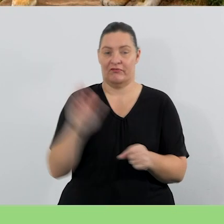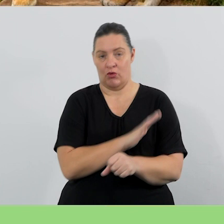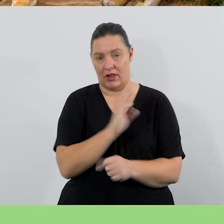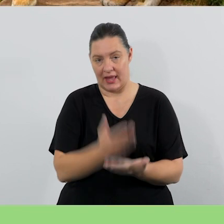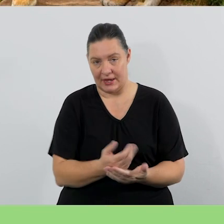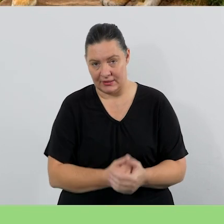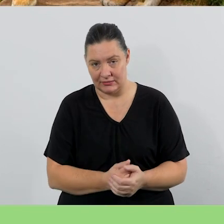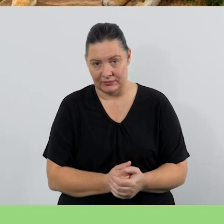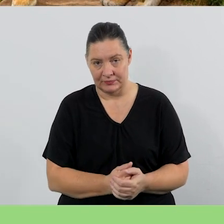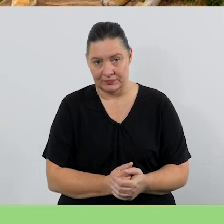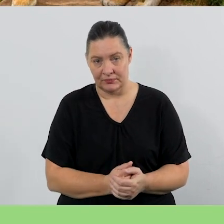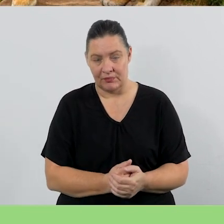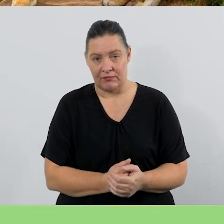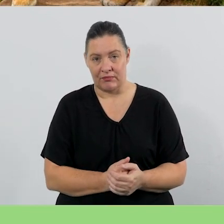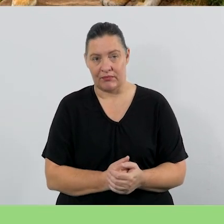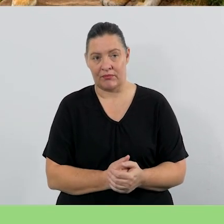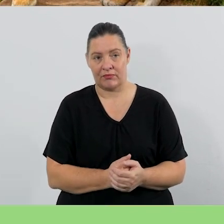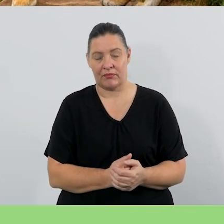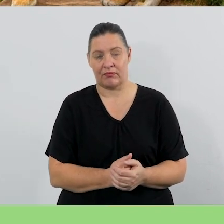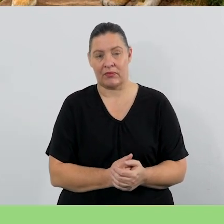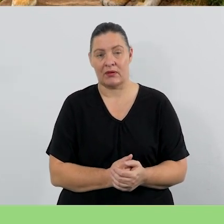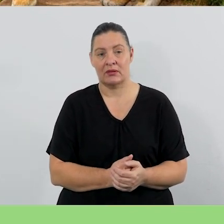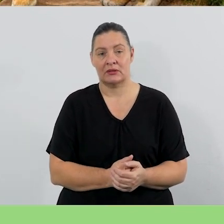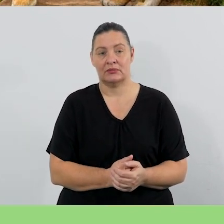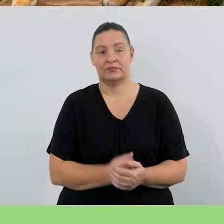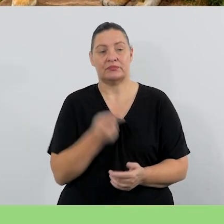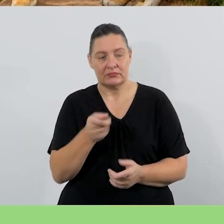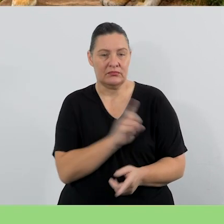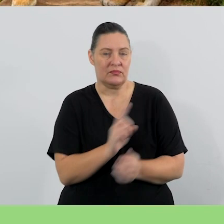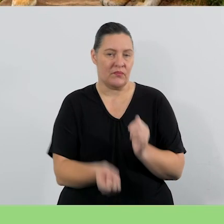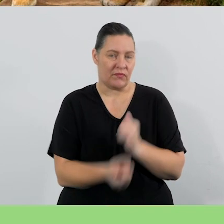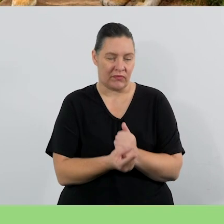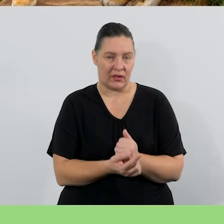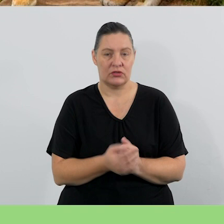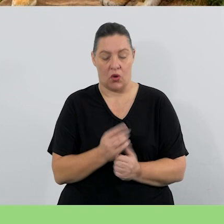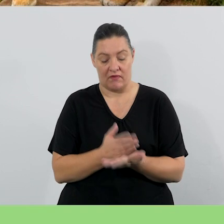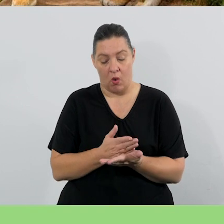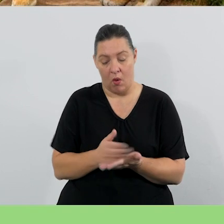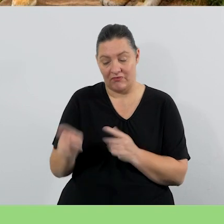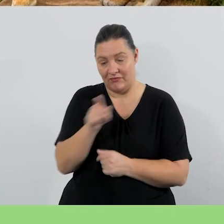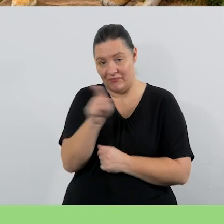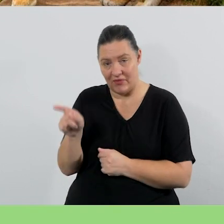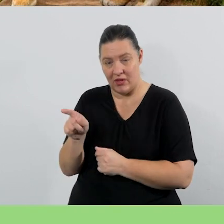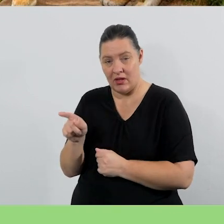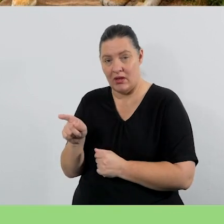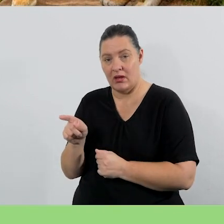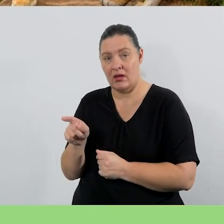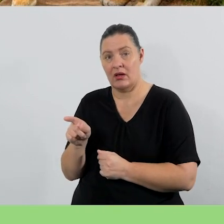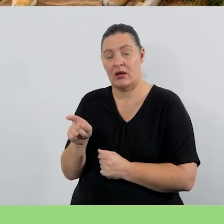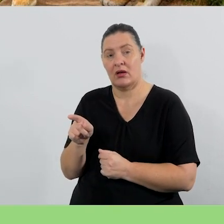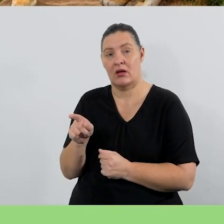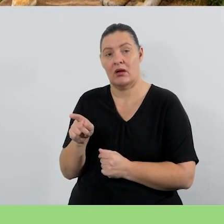wiped out from the ecosystem. So that is what would happen. So the wiping out of these